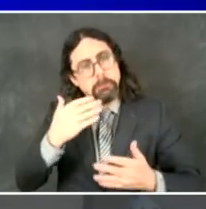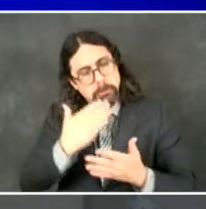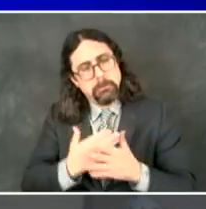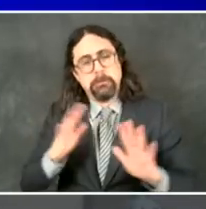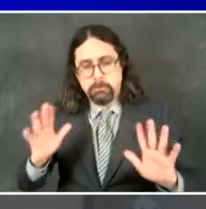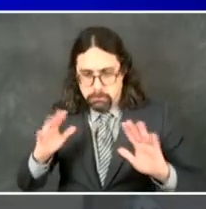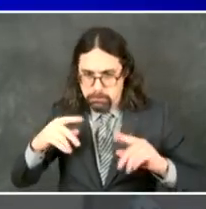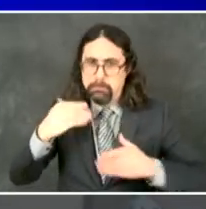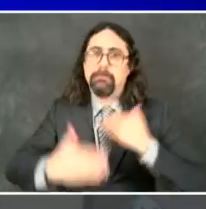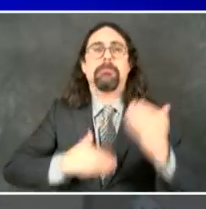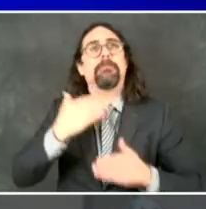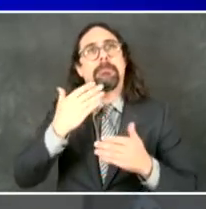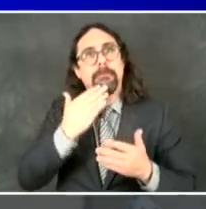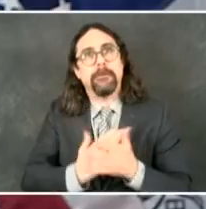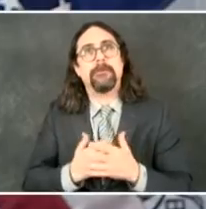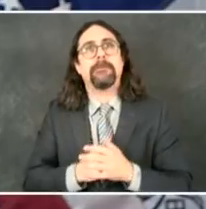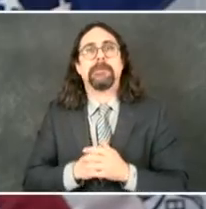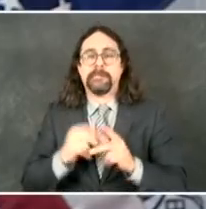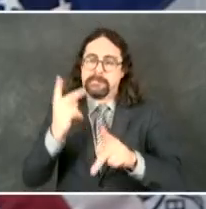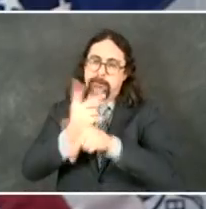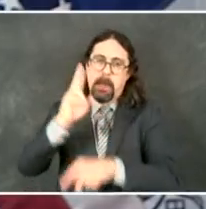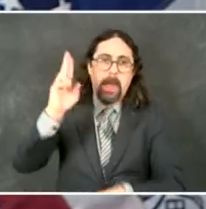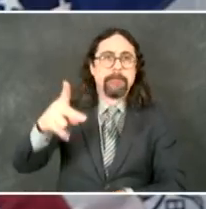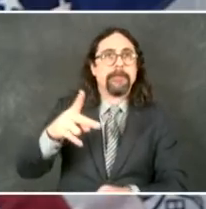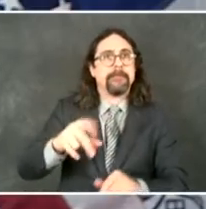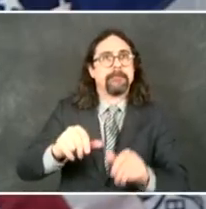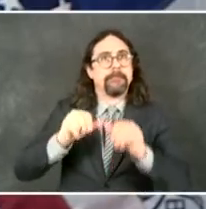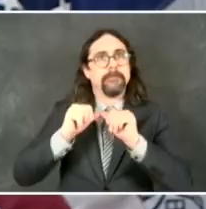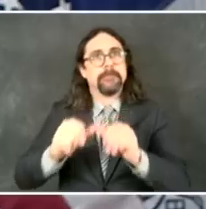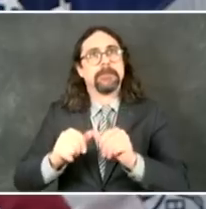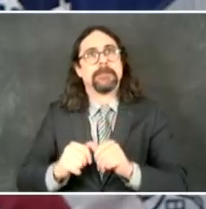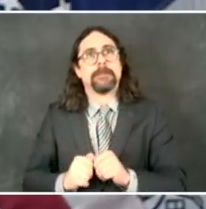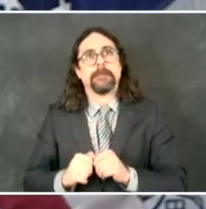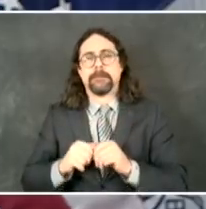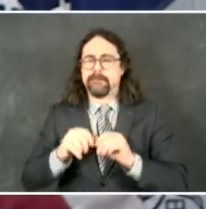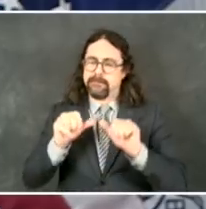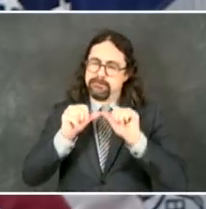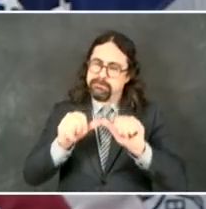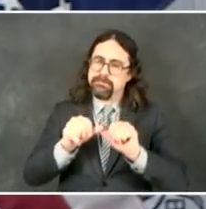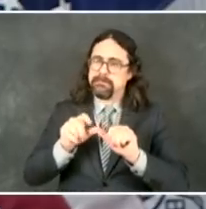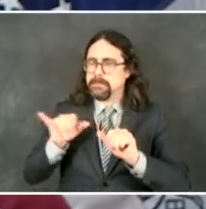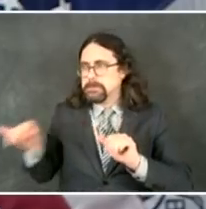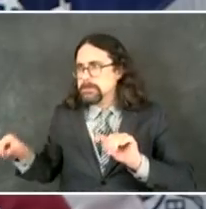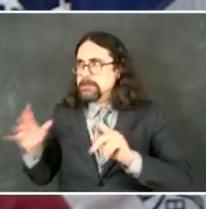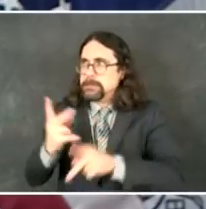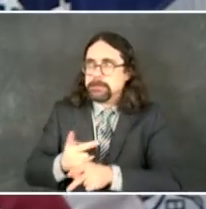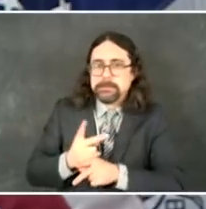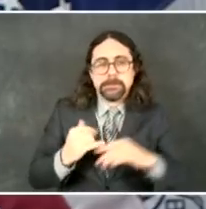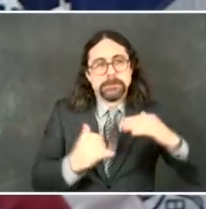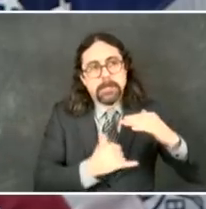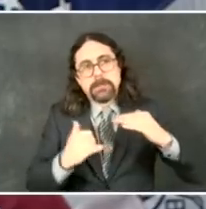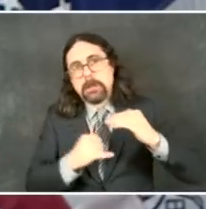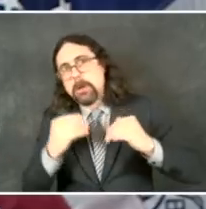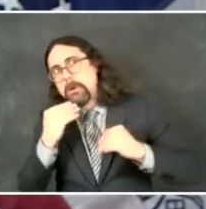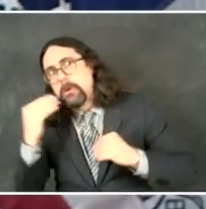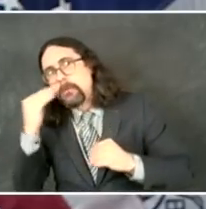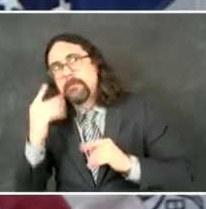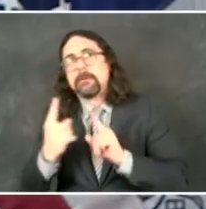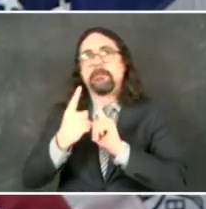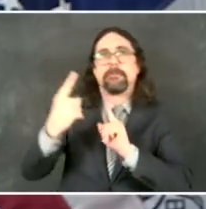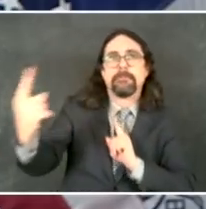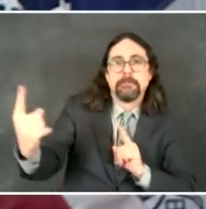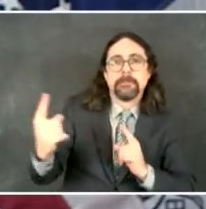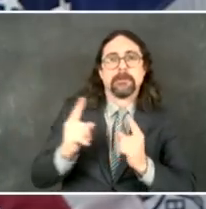So, as I conclude, and I'll say a few words in Spanish, but first say,